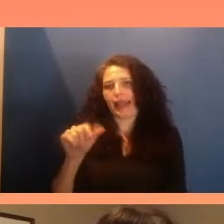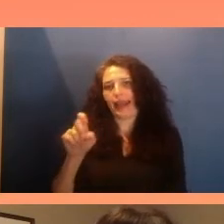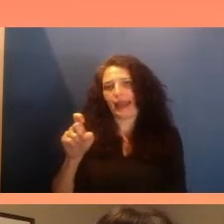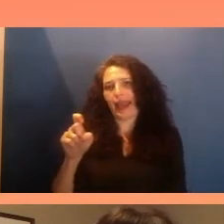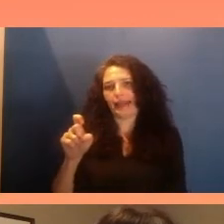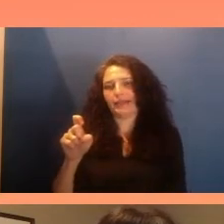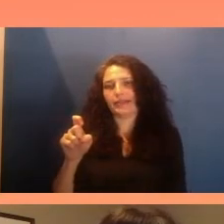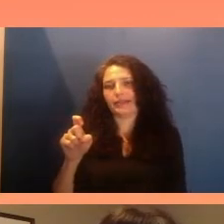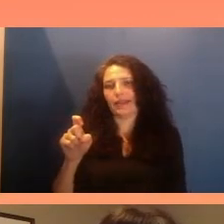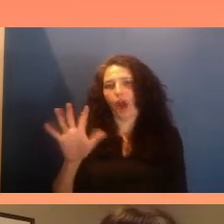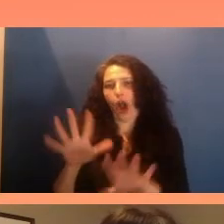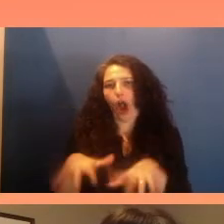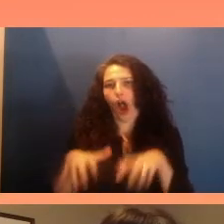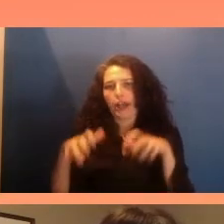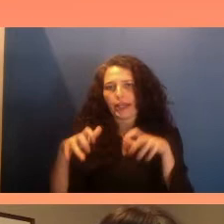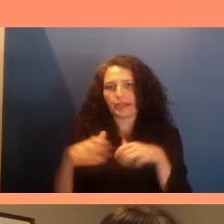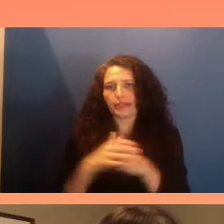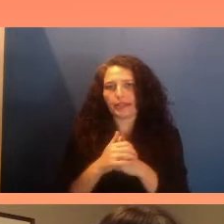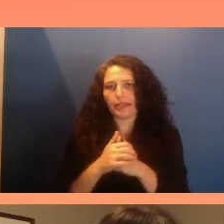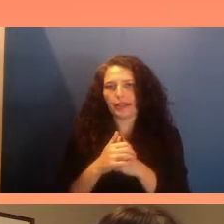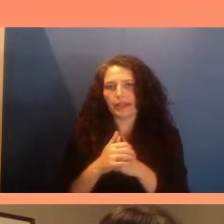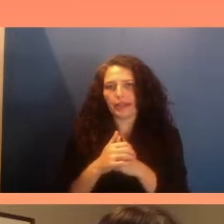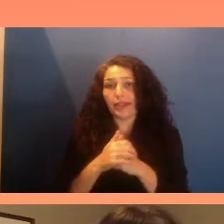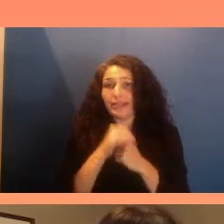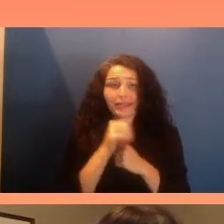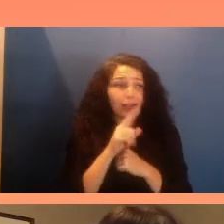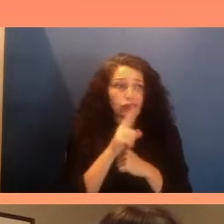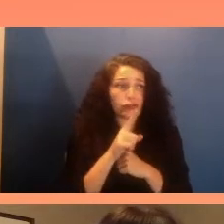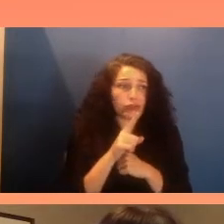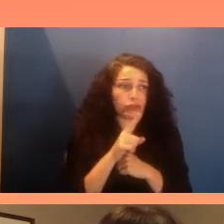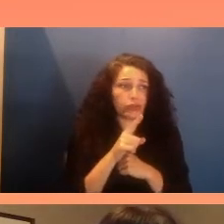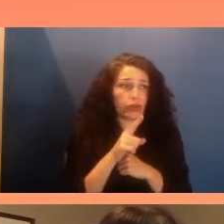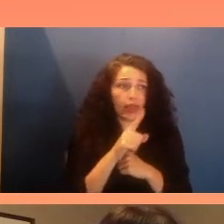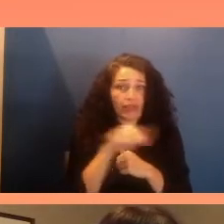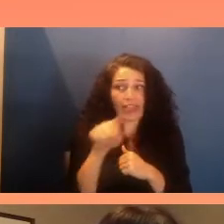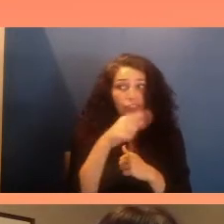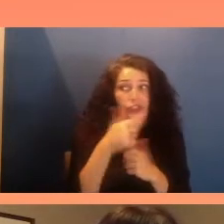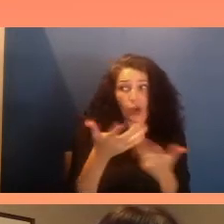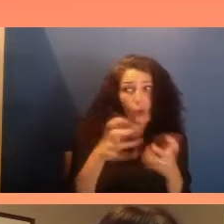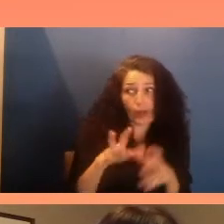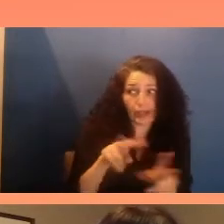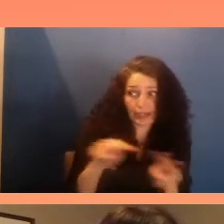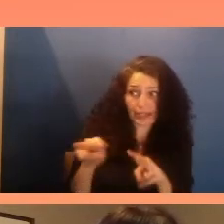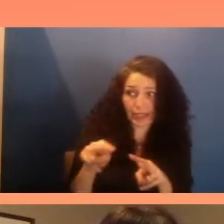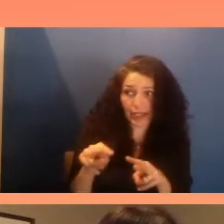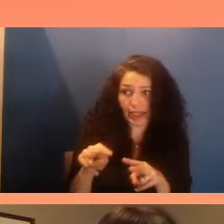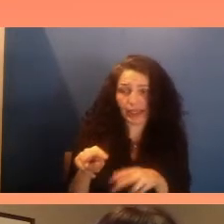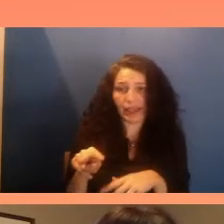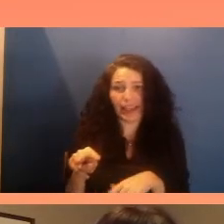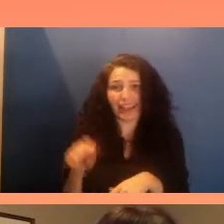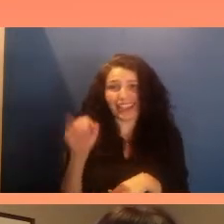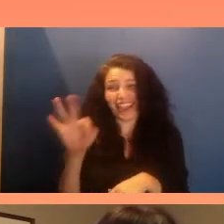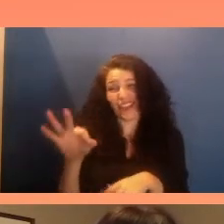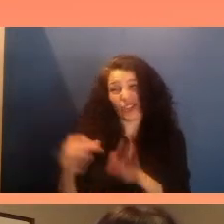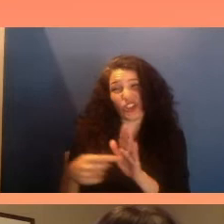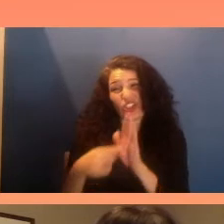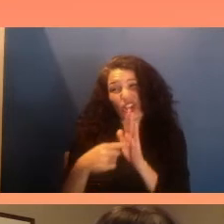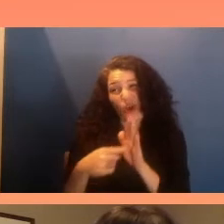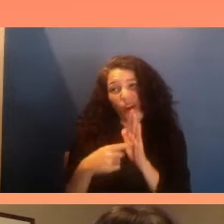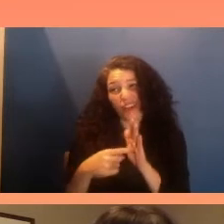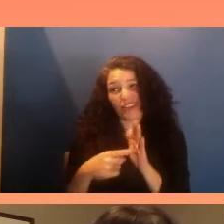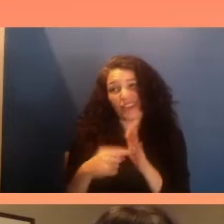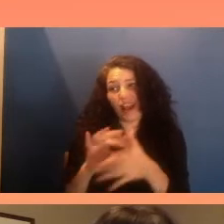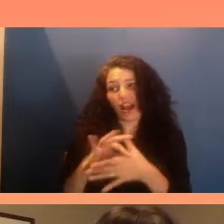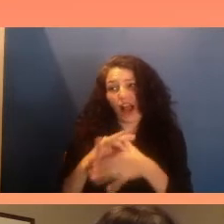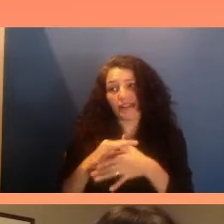It's not true that audiences don't want to see this stuff, right? So your subscribers are going to go up if you show us content that looks like us and reflects